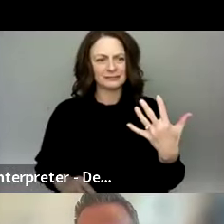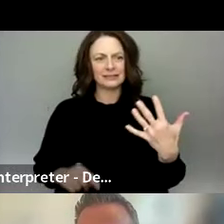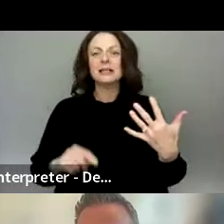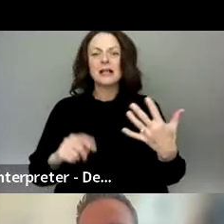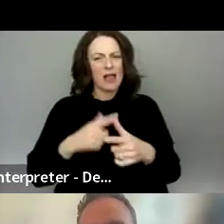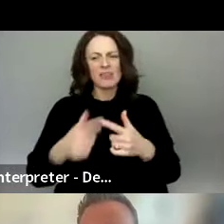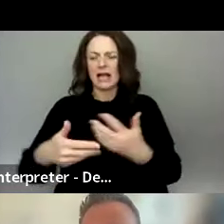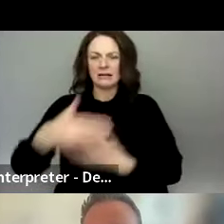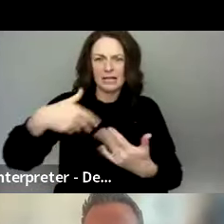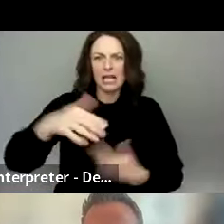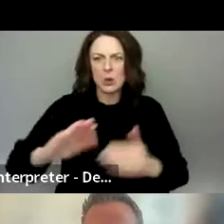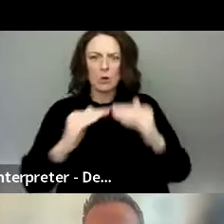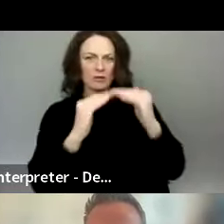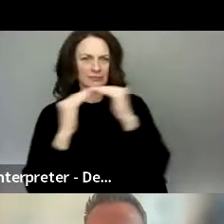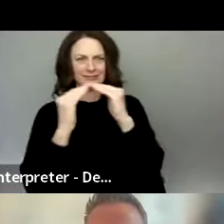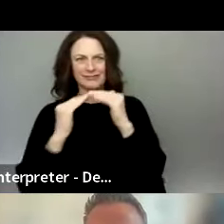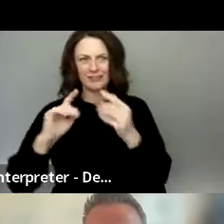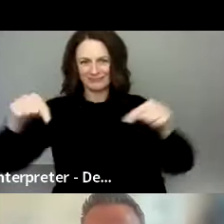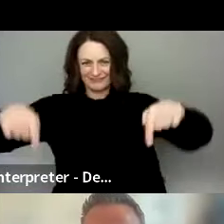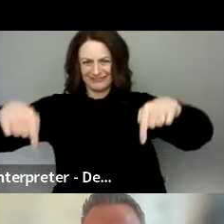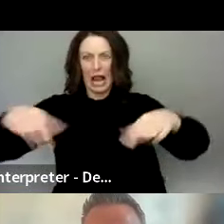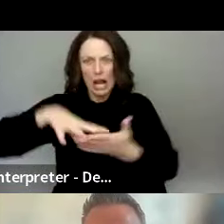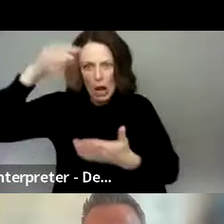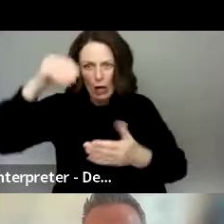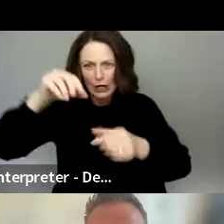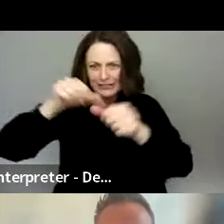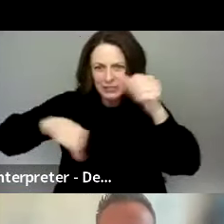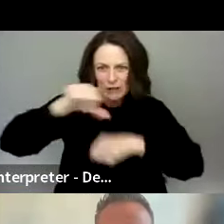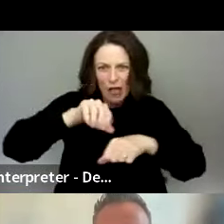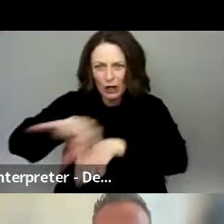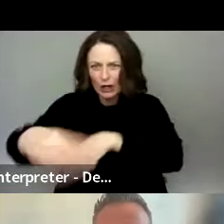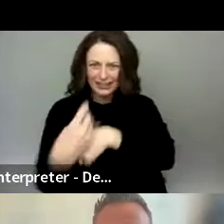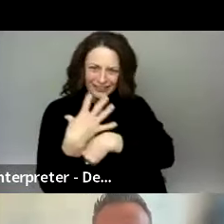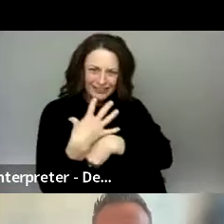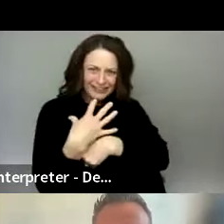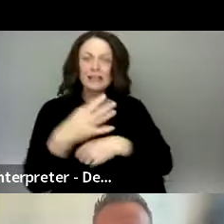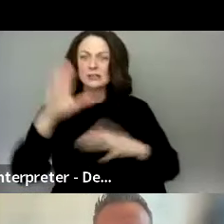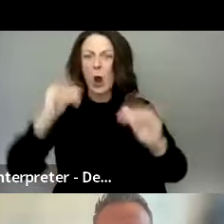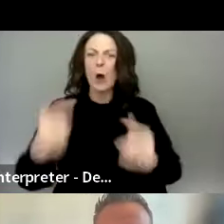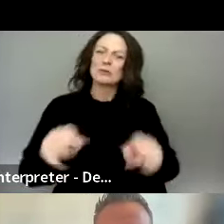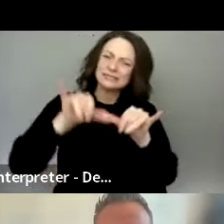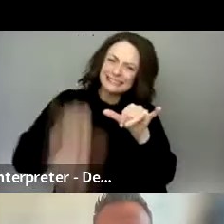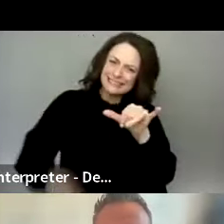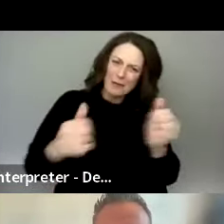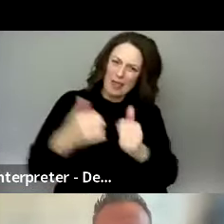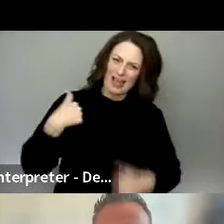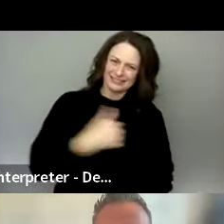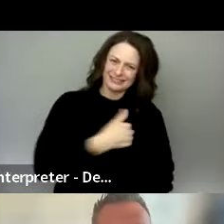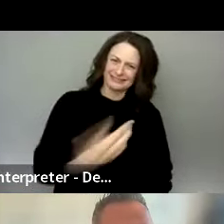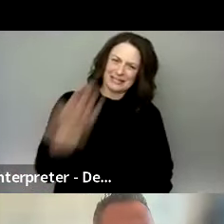with your peers, learn from each other. So I think there's a lot this group has to offer. So I'll hope you stick around.